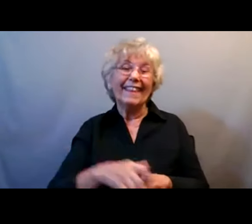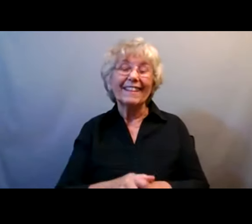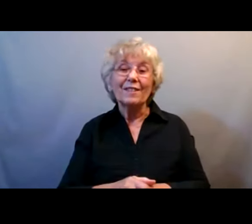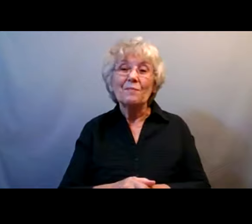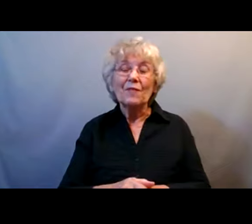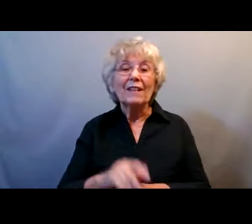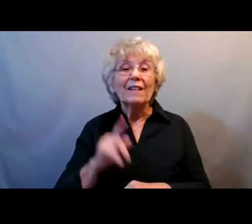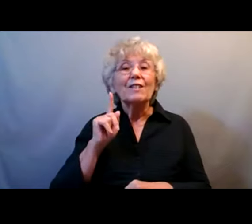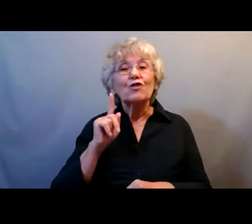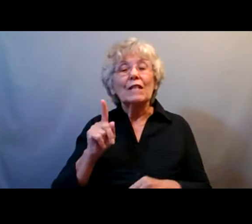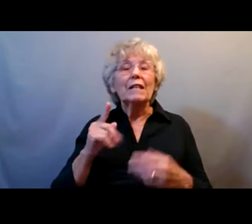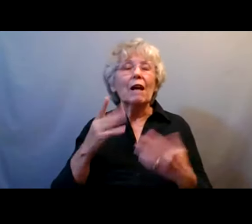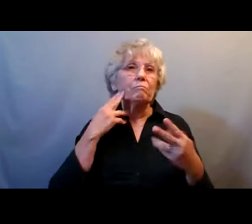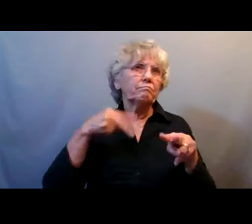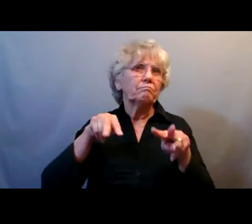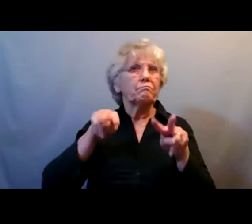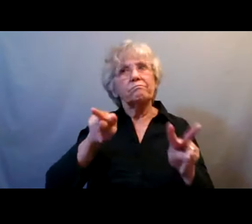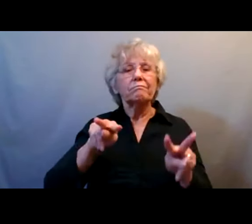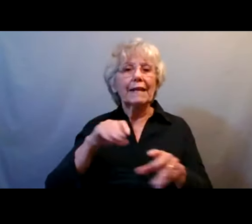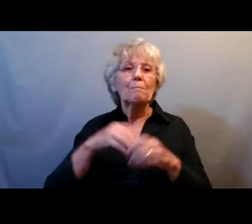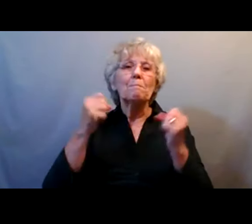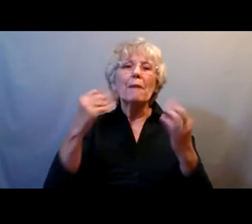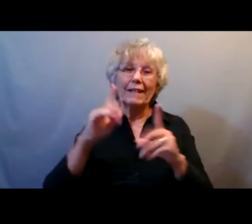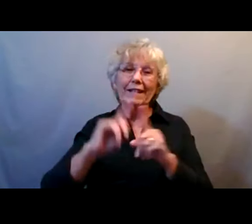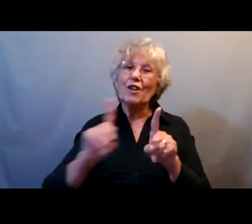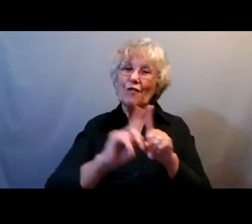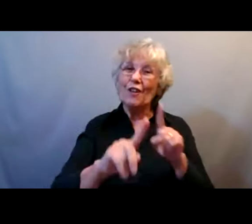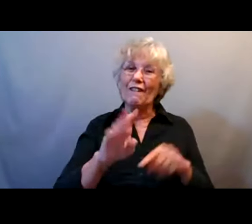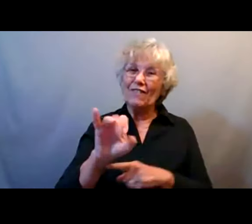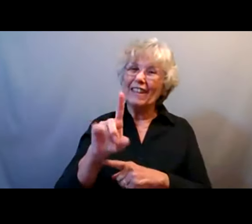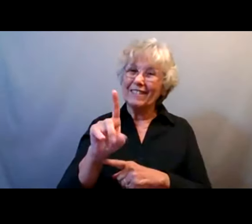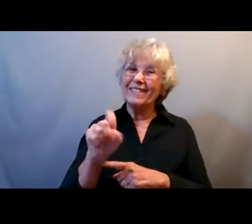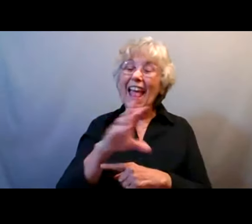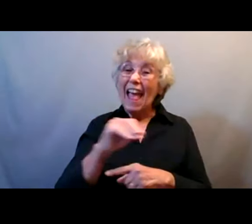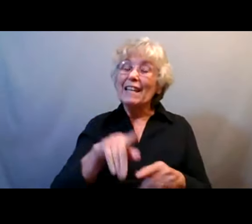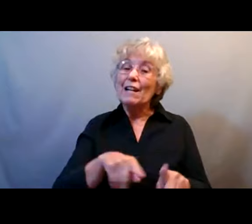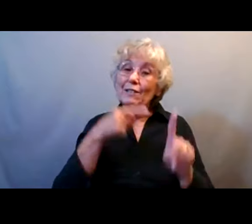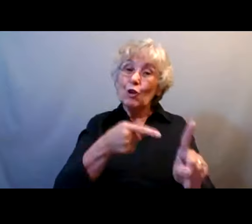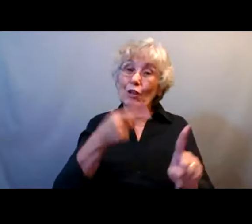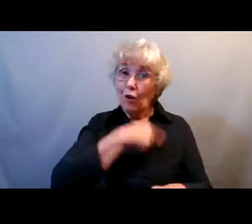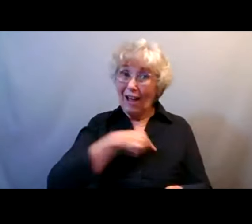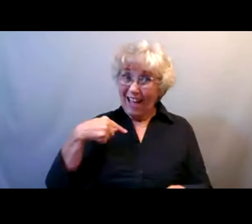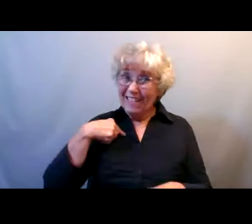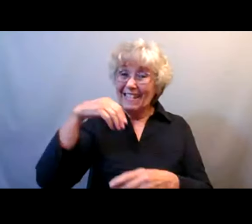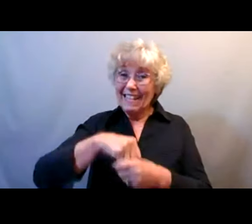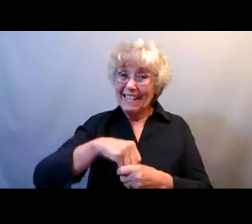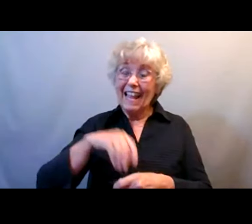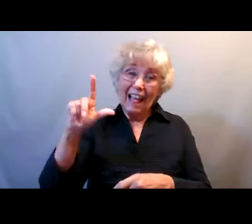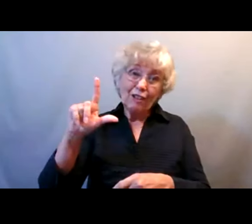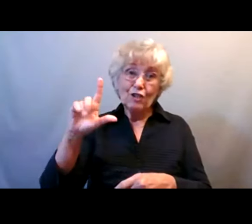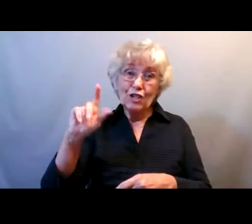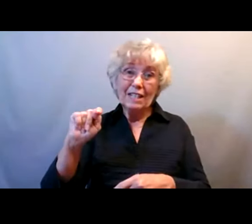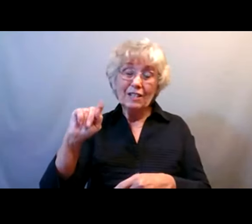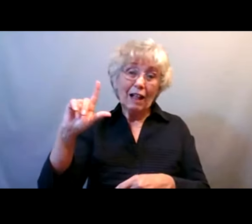is an icon in many different fields, but certainly for those of us who work in LGBTQ aging issues.